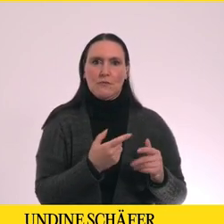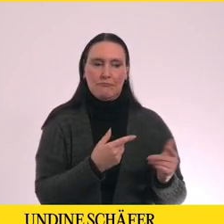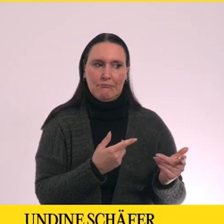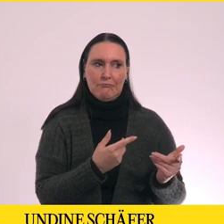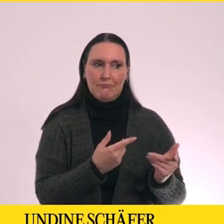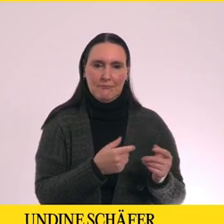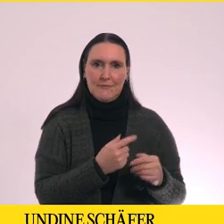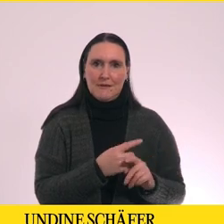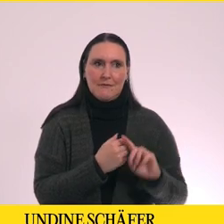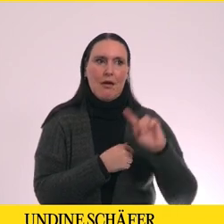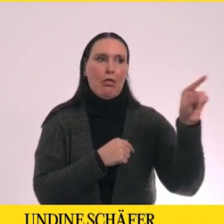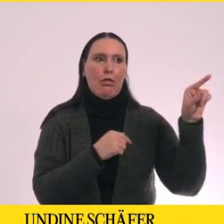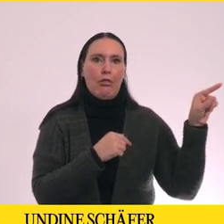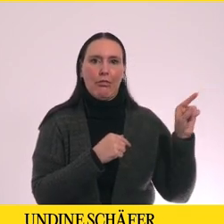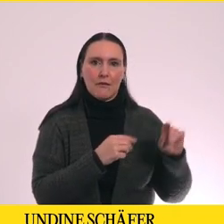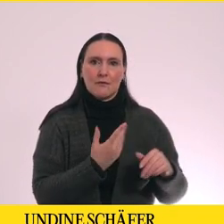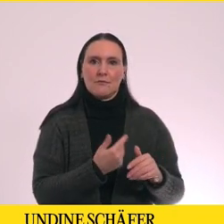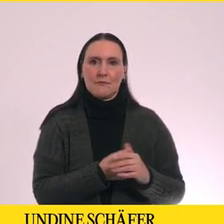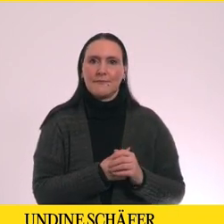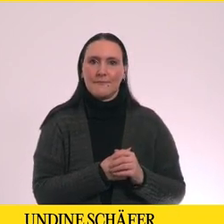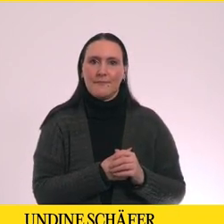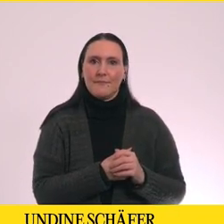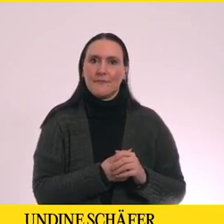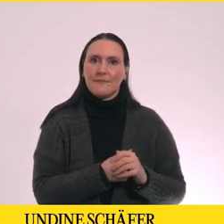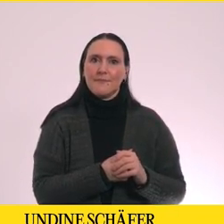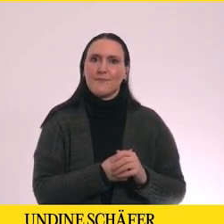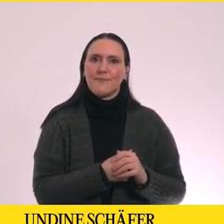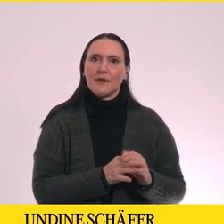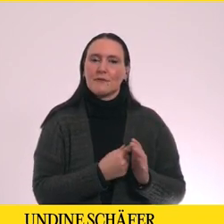stereotypical victim status, and to host